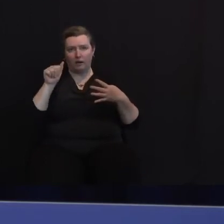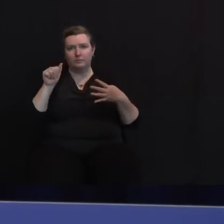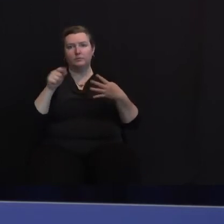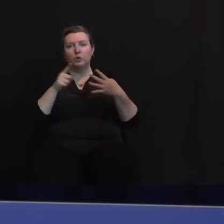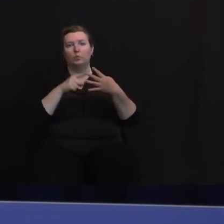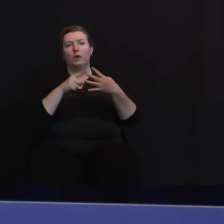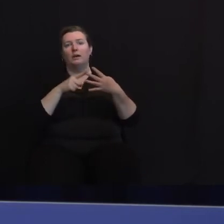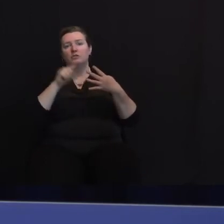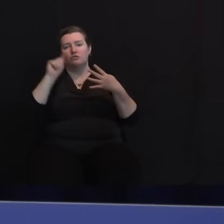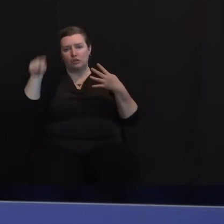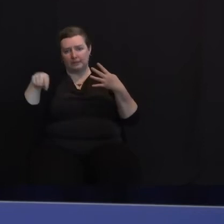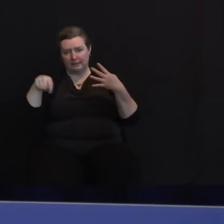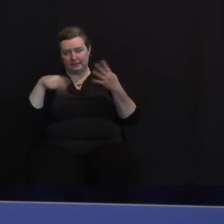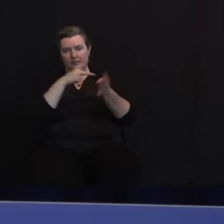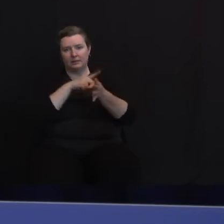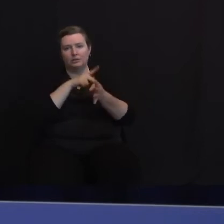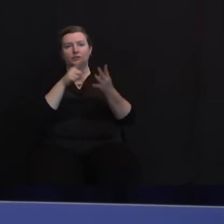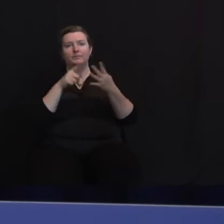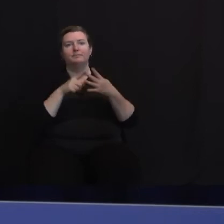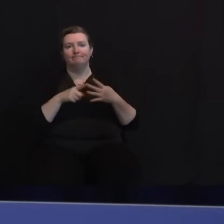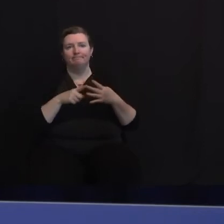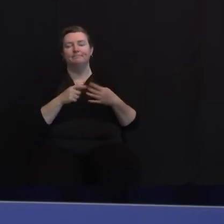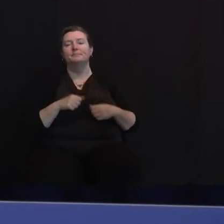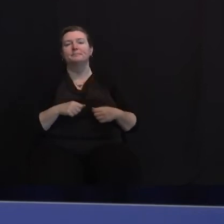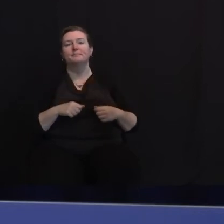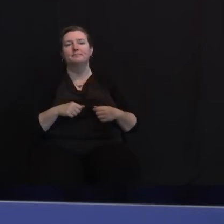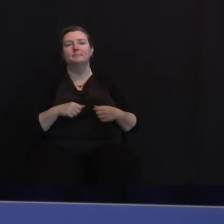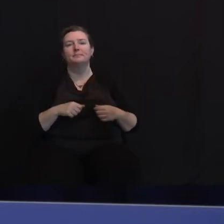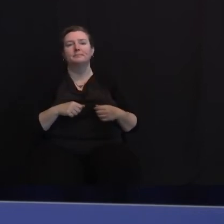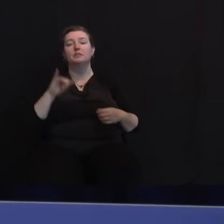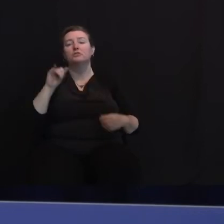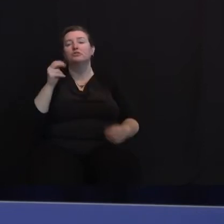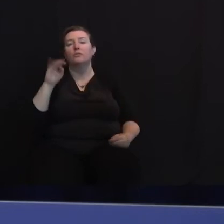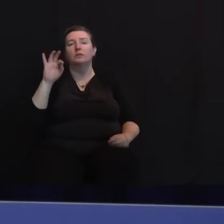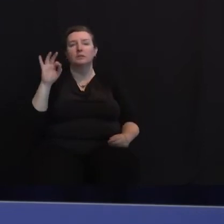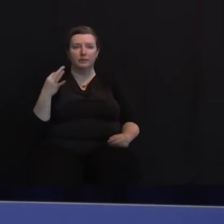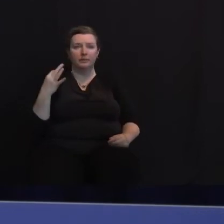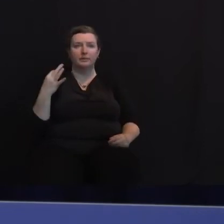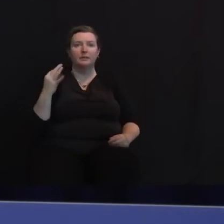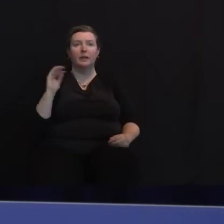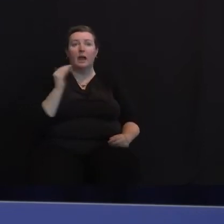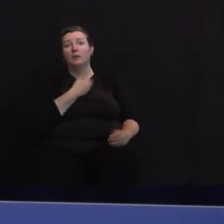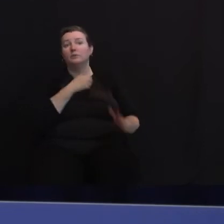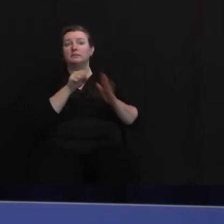Hospital. As of January 9th, the state positivity is